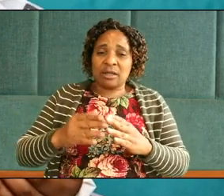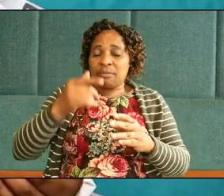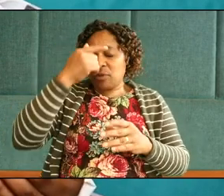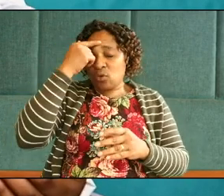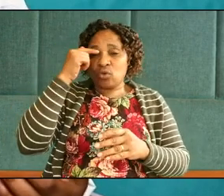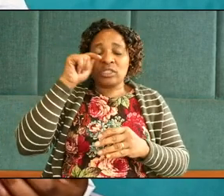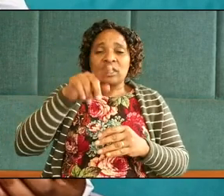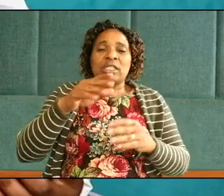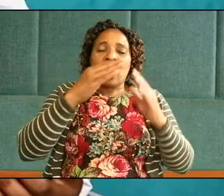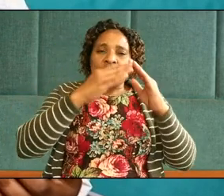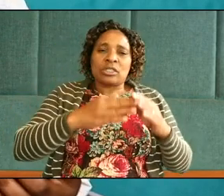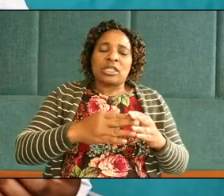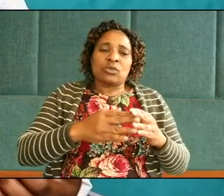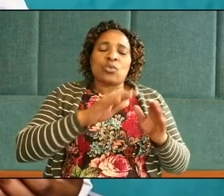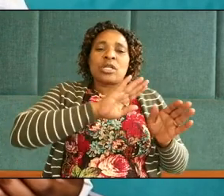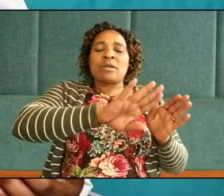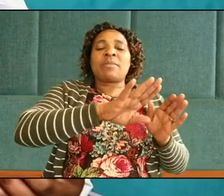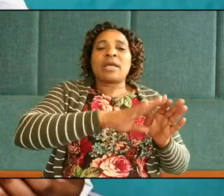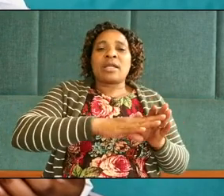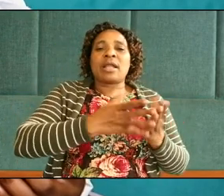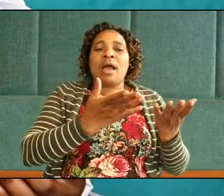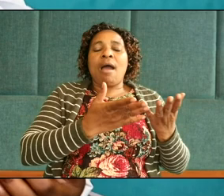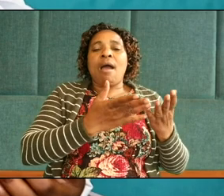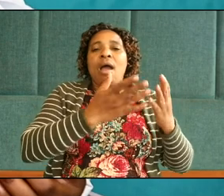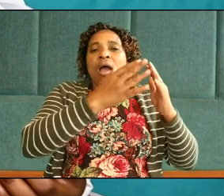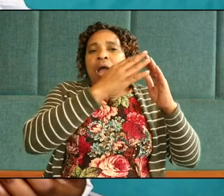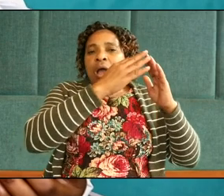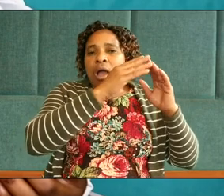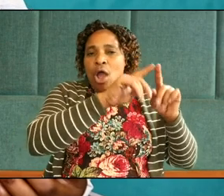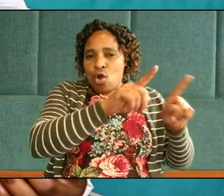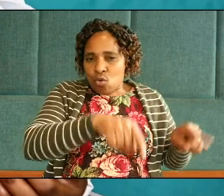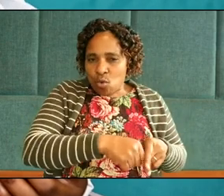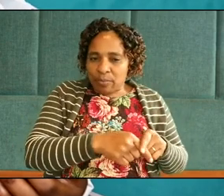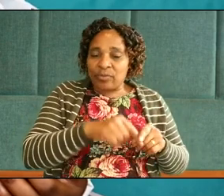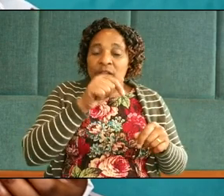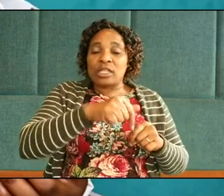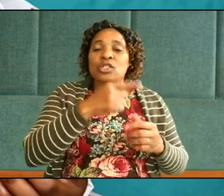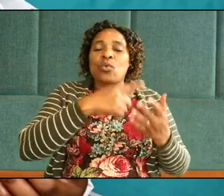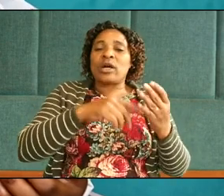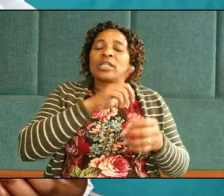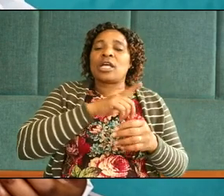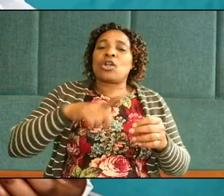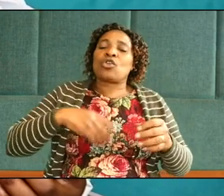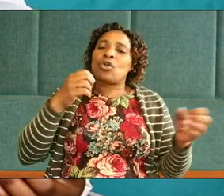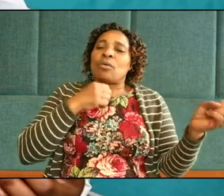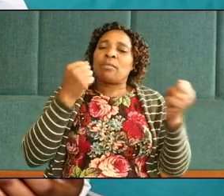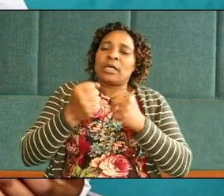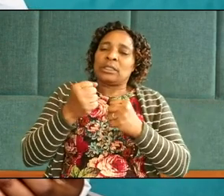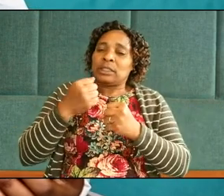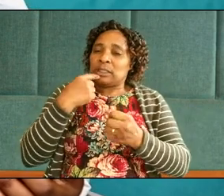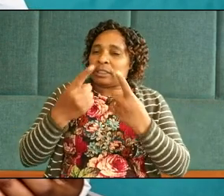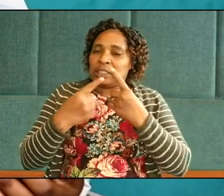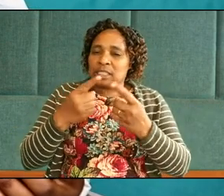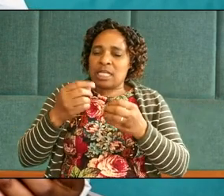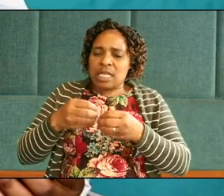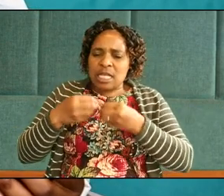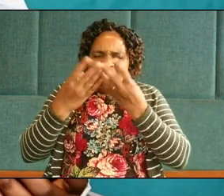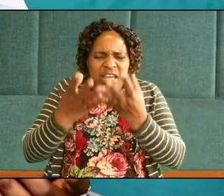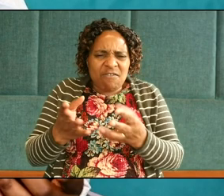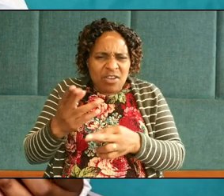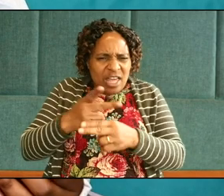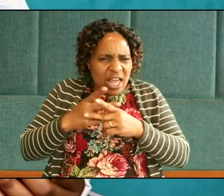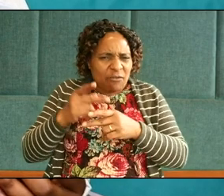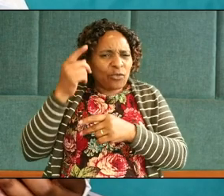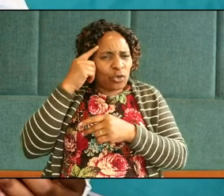ruin? Now this is what the Lord Almighty says. Give careful thought to your